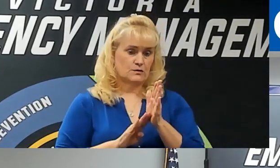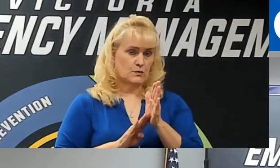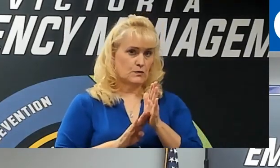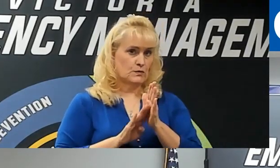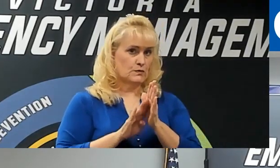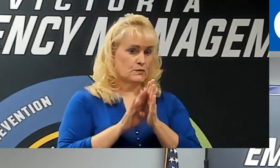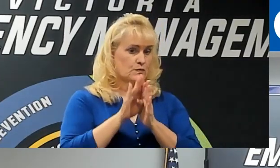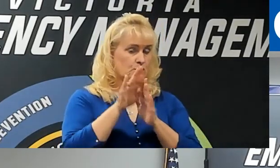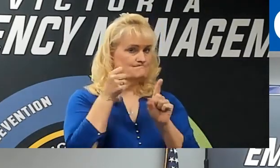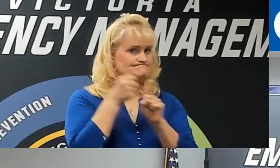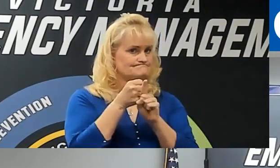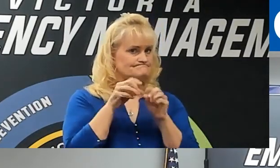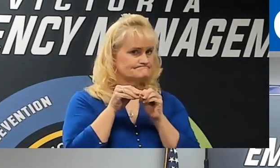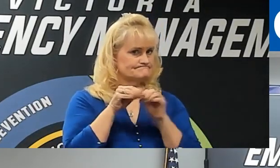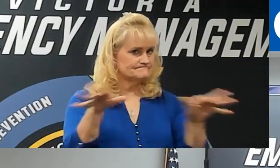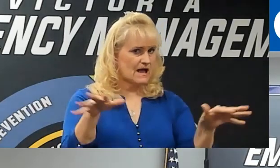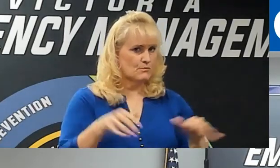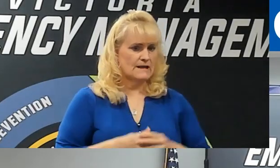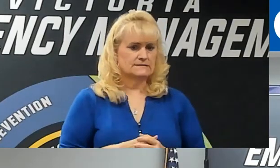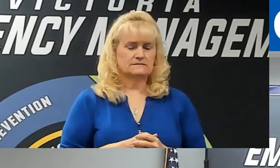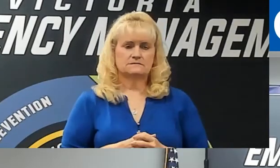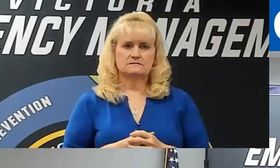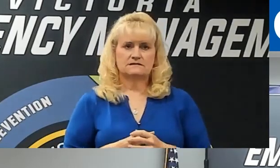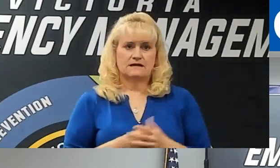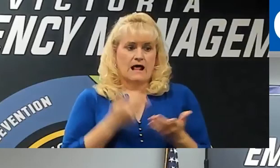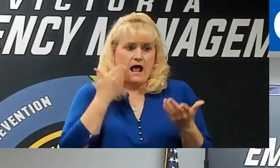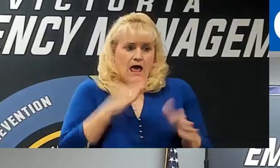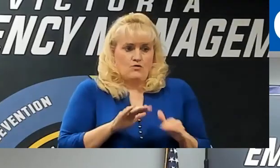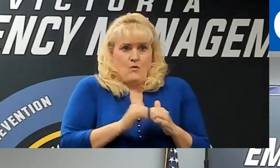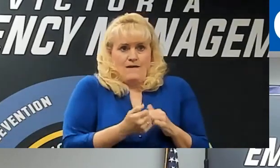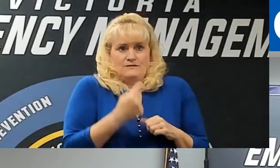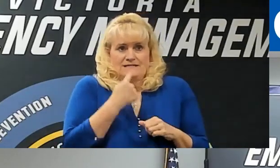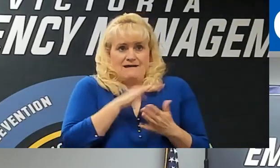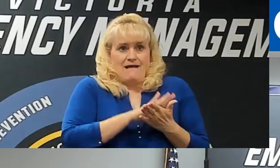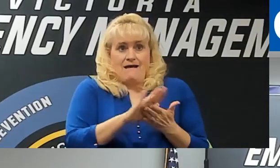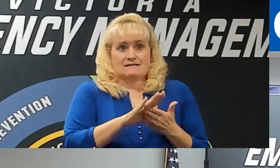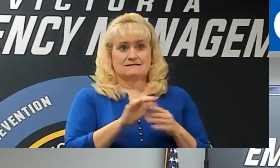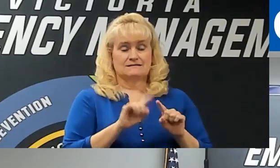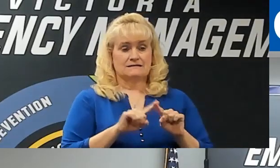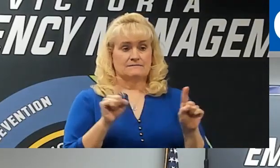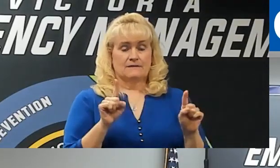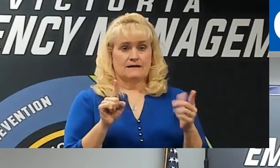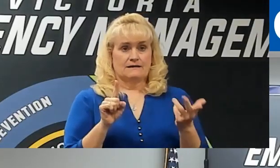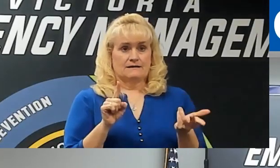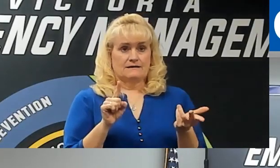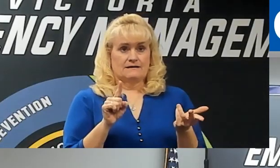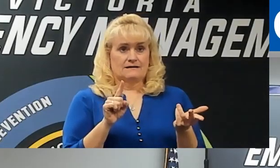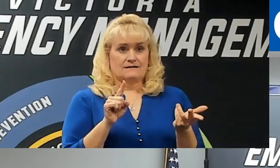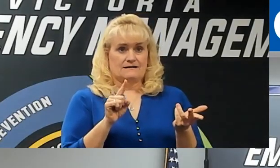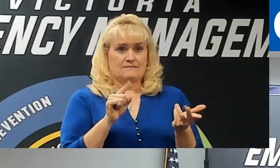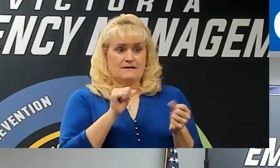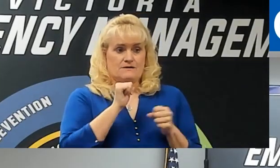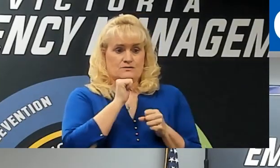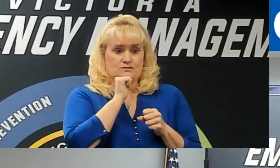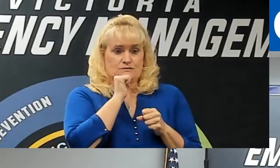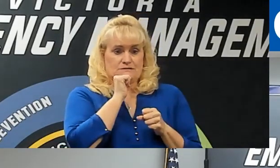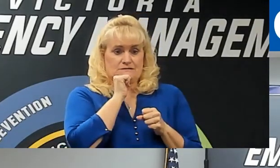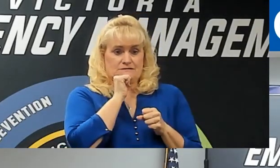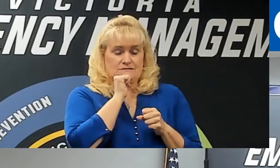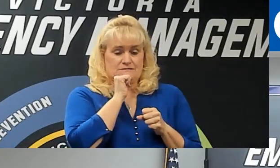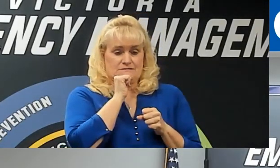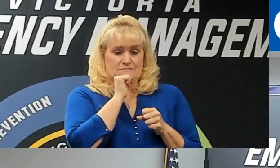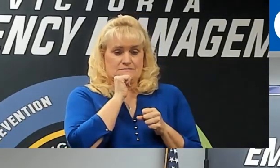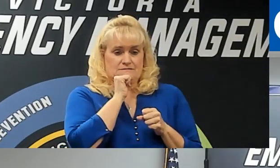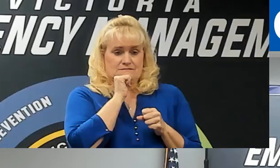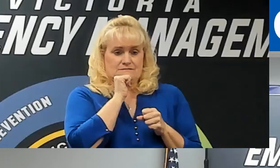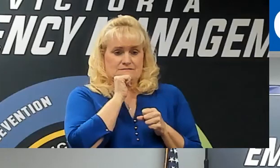outbreak. So I don't know how to say this nicely, but I don't think that there are enough people that have been sick long enough